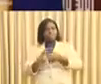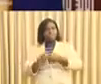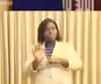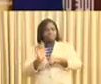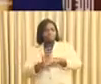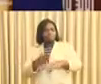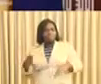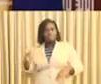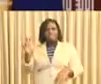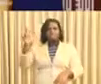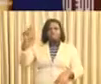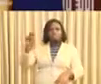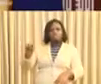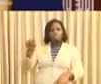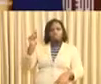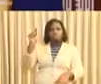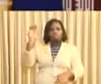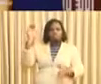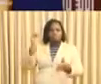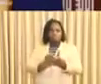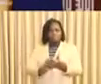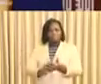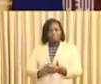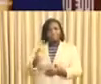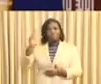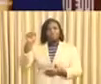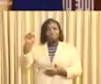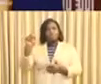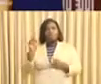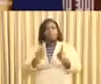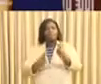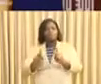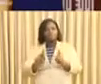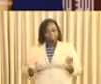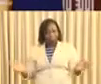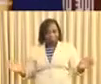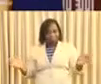32,031 samples, bringing the number of tests from